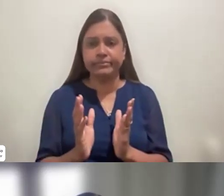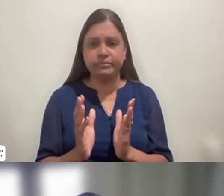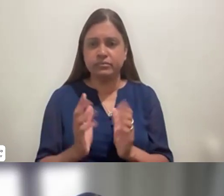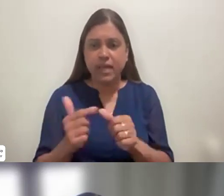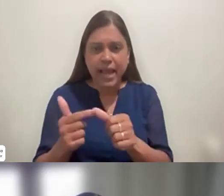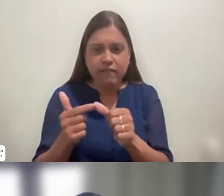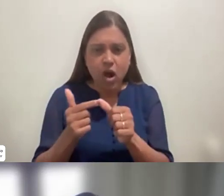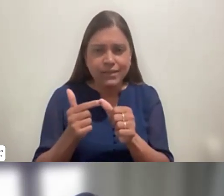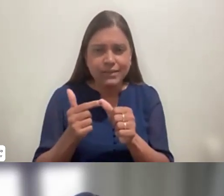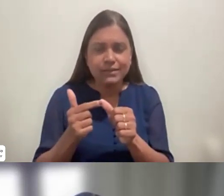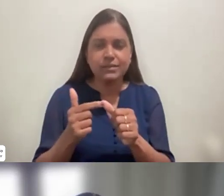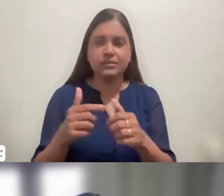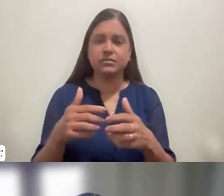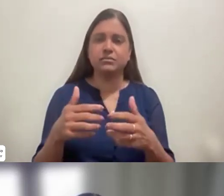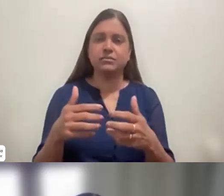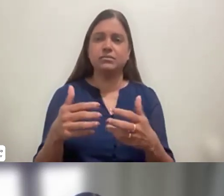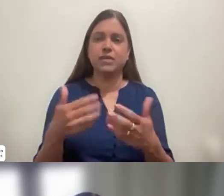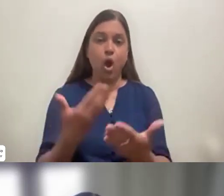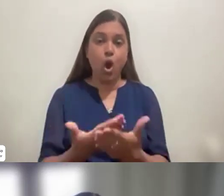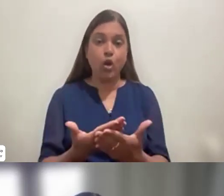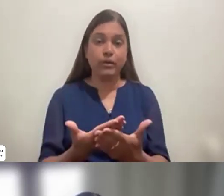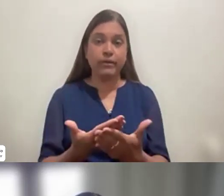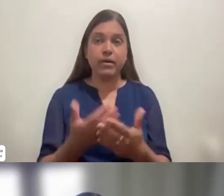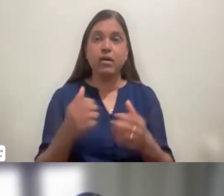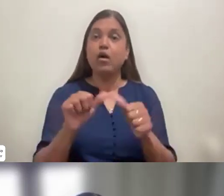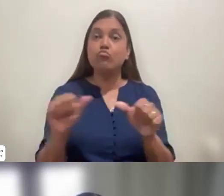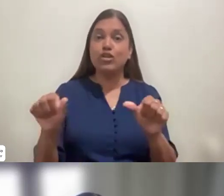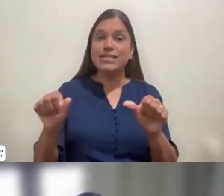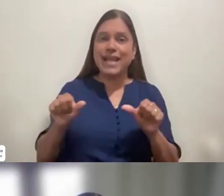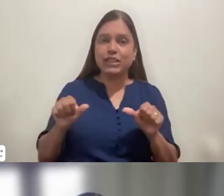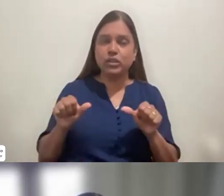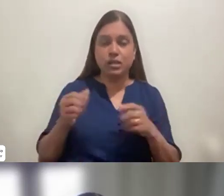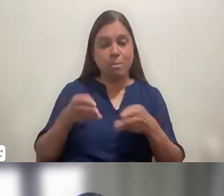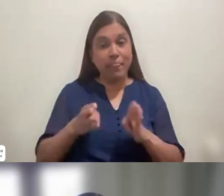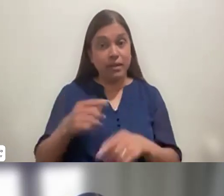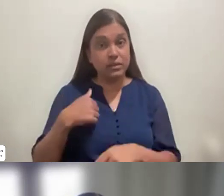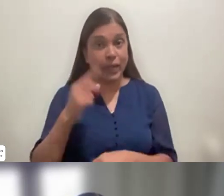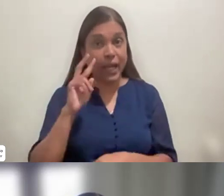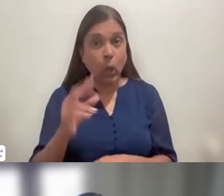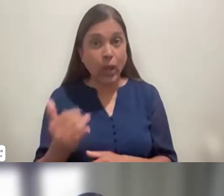advice on the protection methods that we can look at?